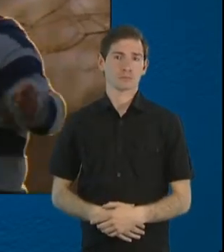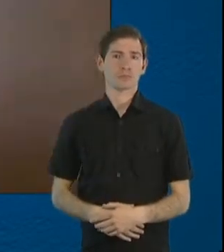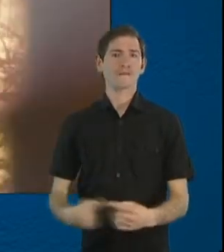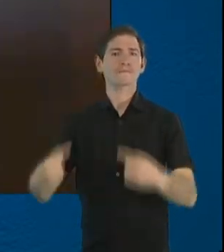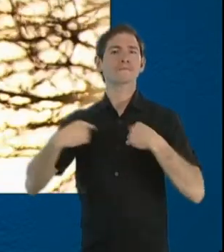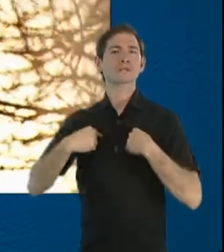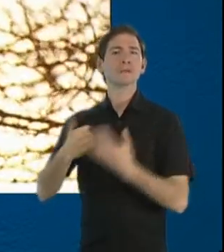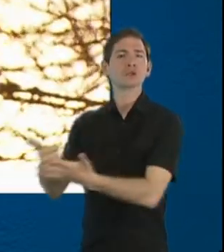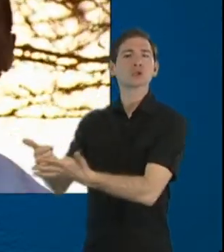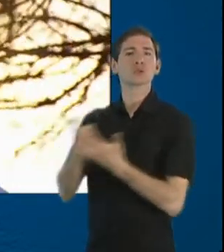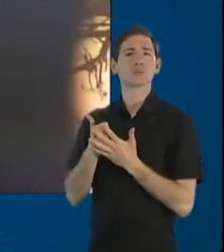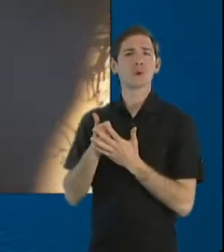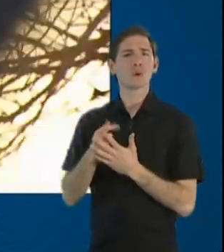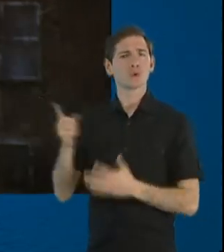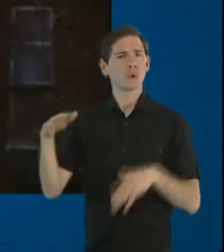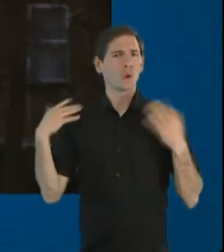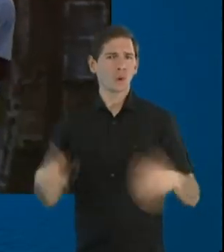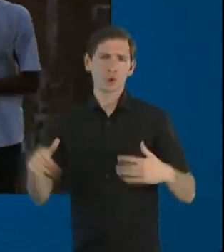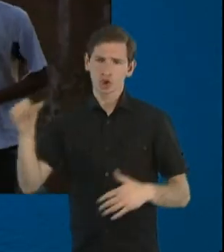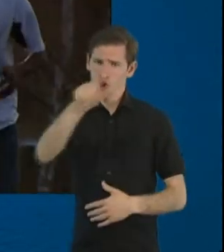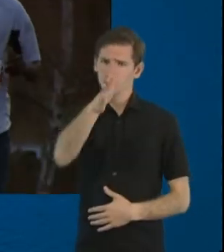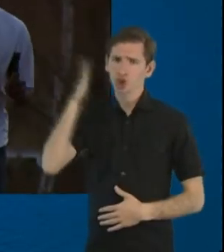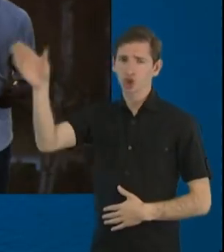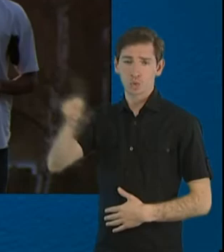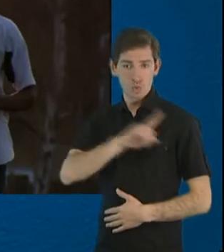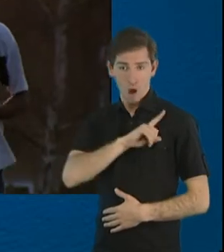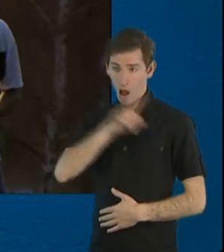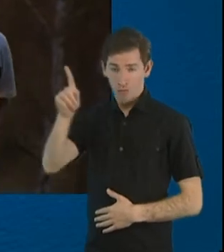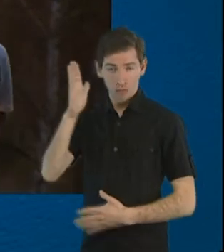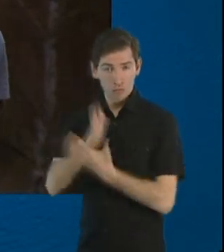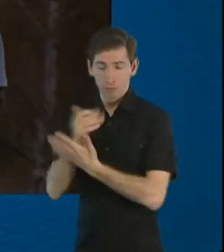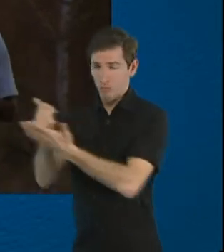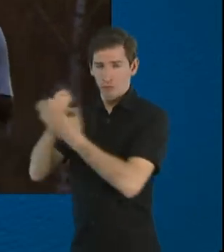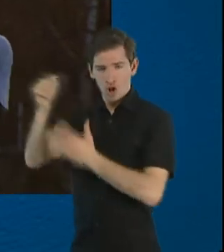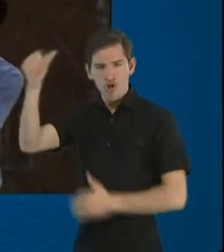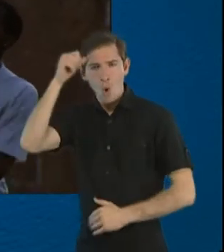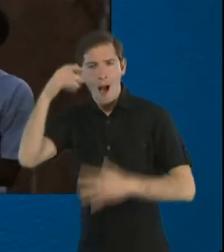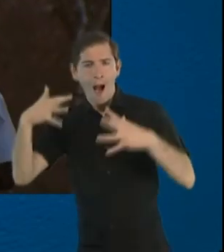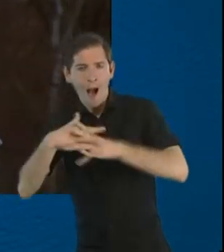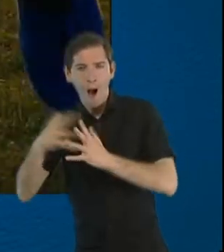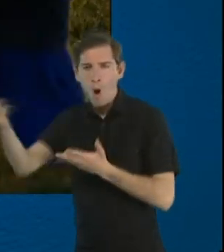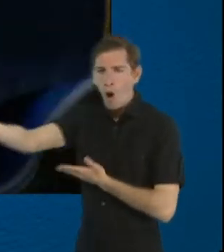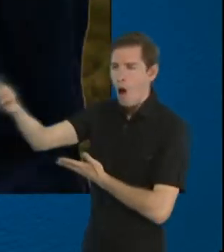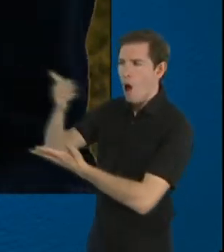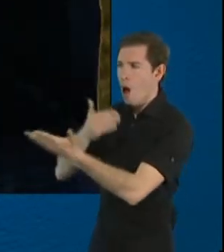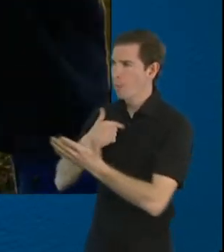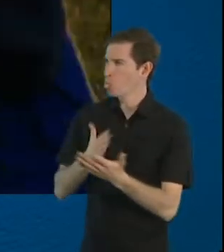Victim Support, you should go because they know like how to talk and help with what I'm going through.